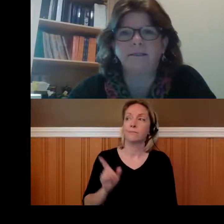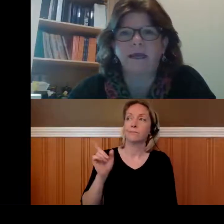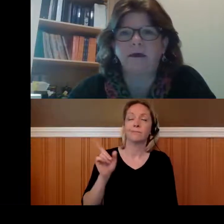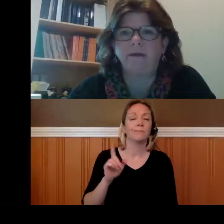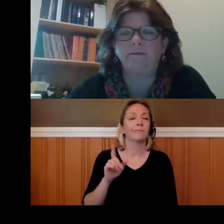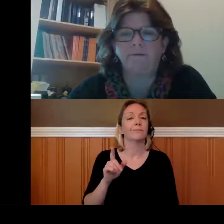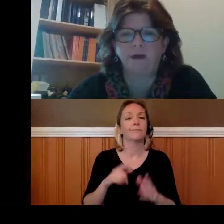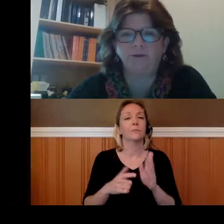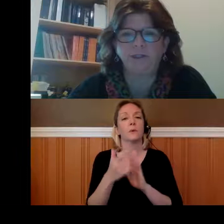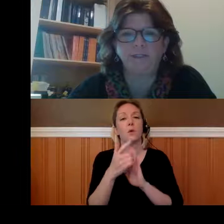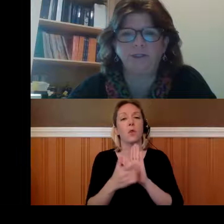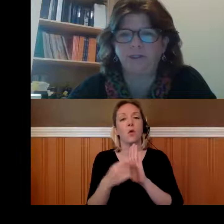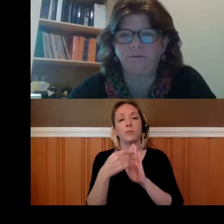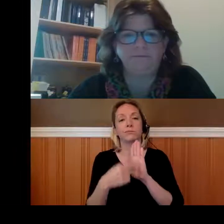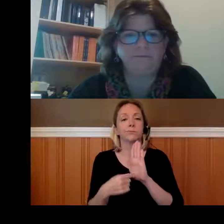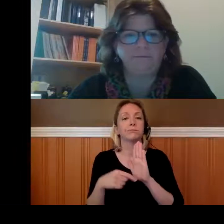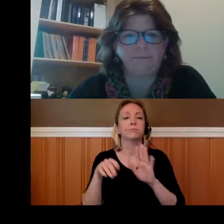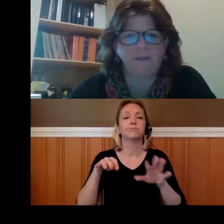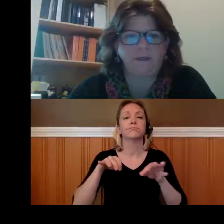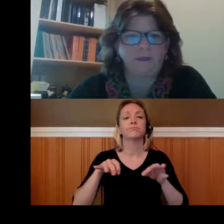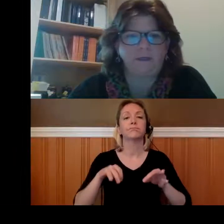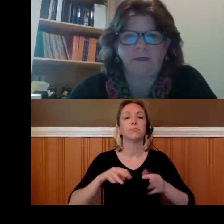says how they define transition.